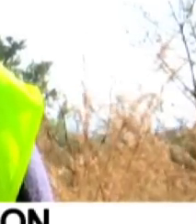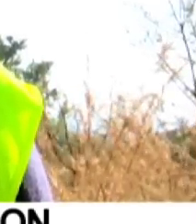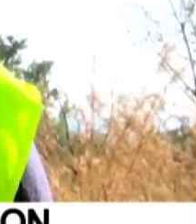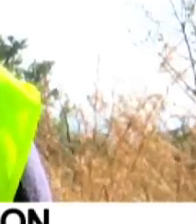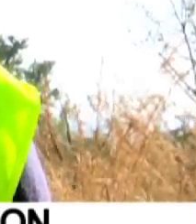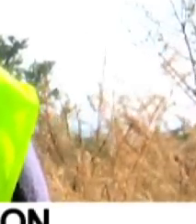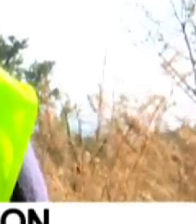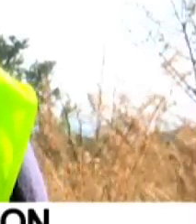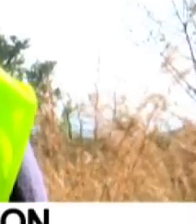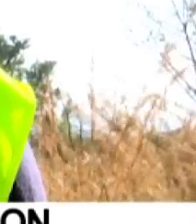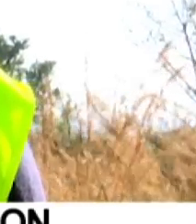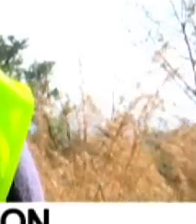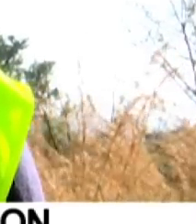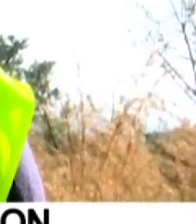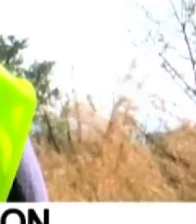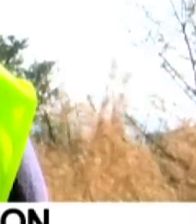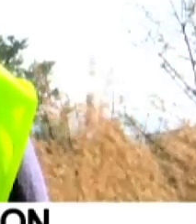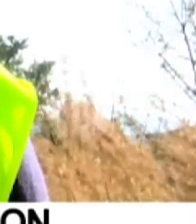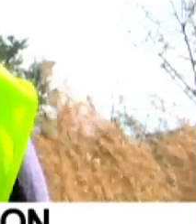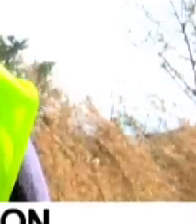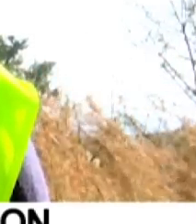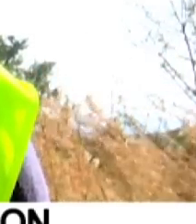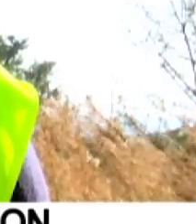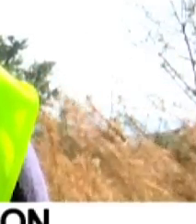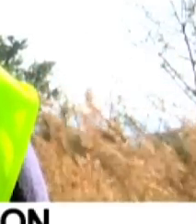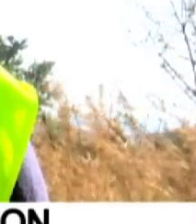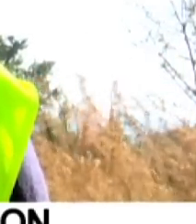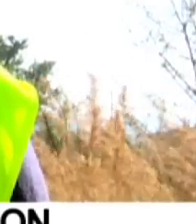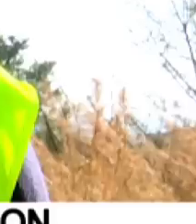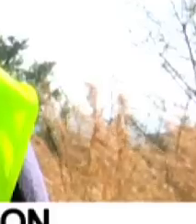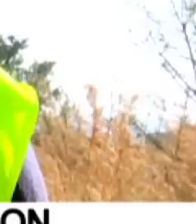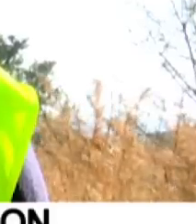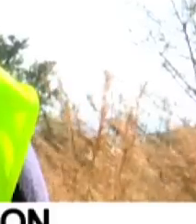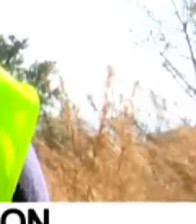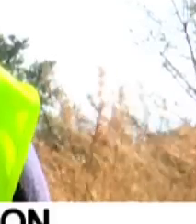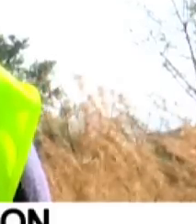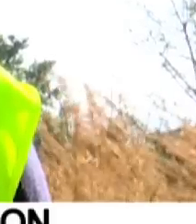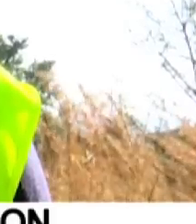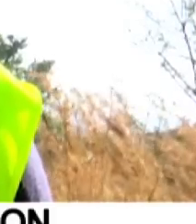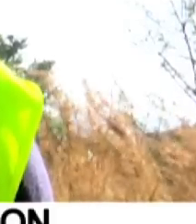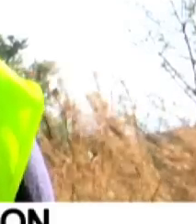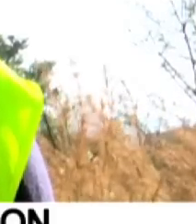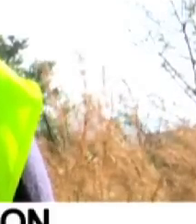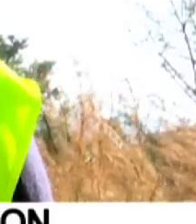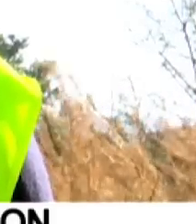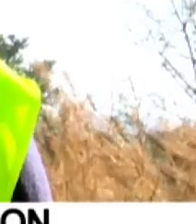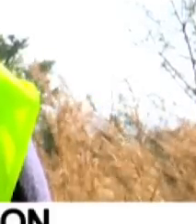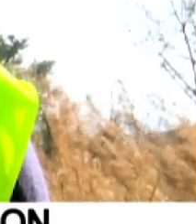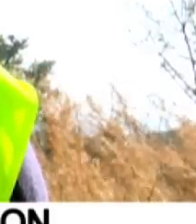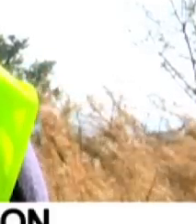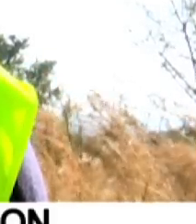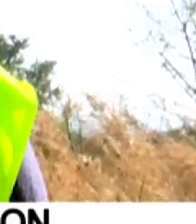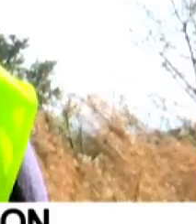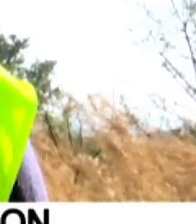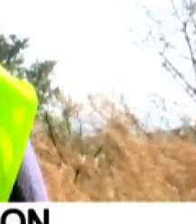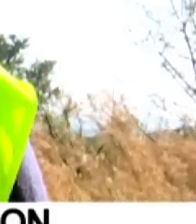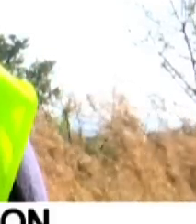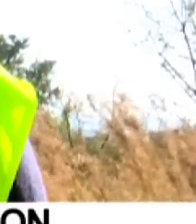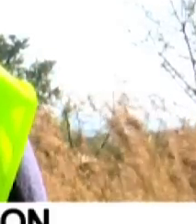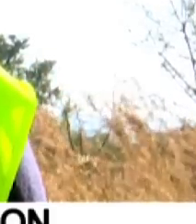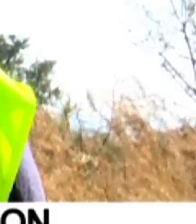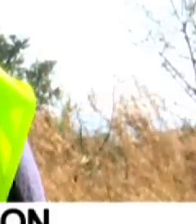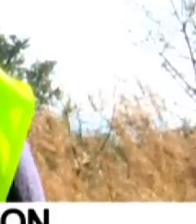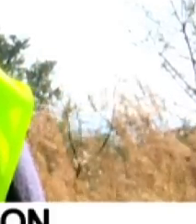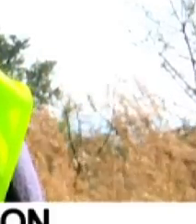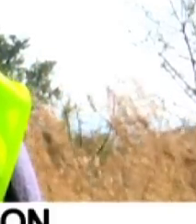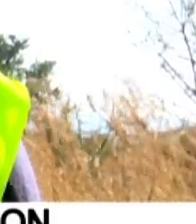the early hours of the morning, and this is a semi-rural area, and the visibility, could